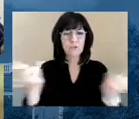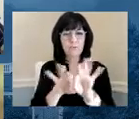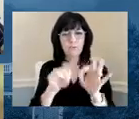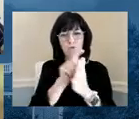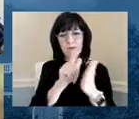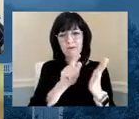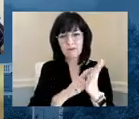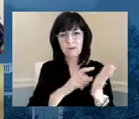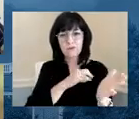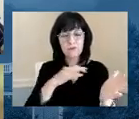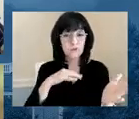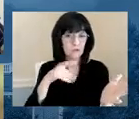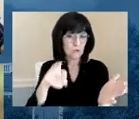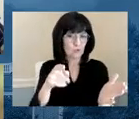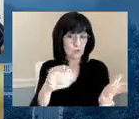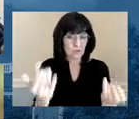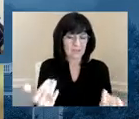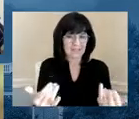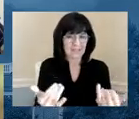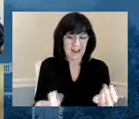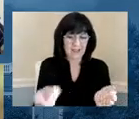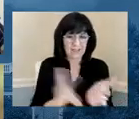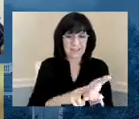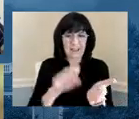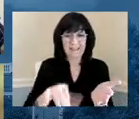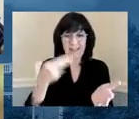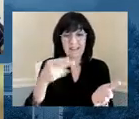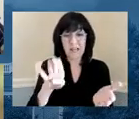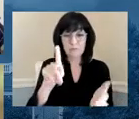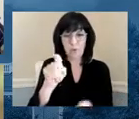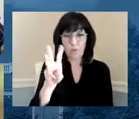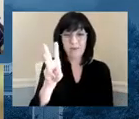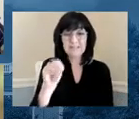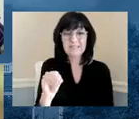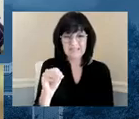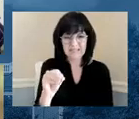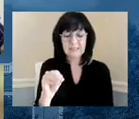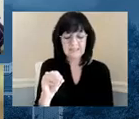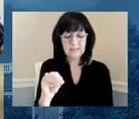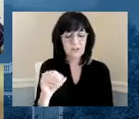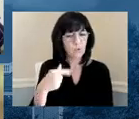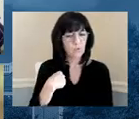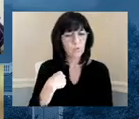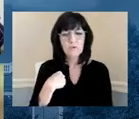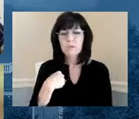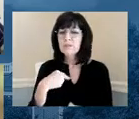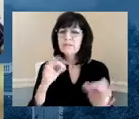signing House Bill 160 into law. We certainly appreciate the support of everybody on